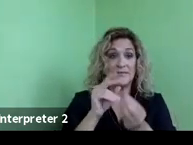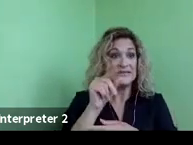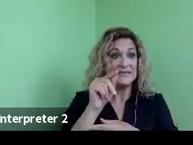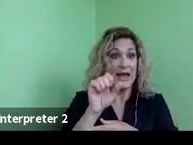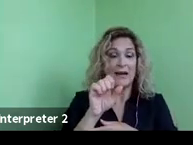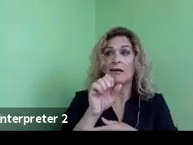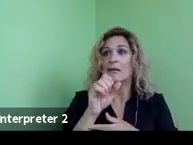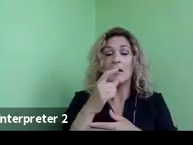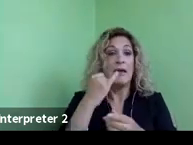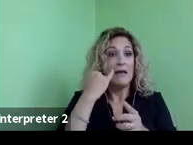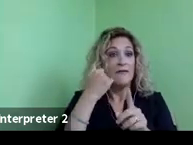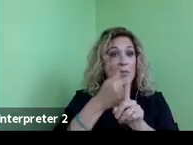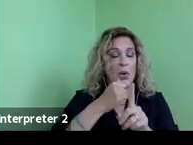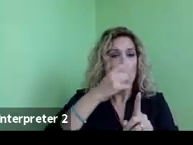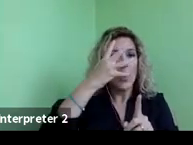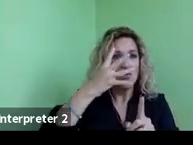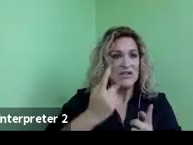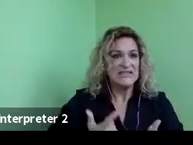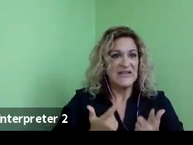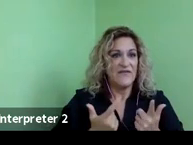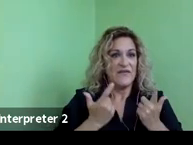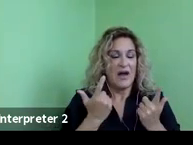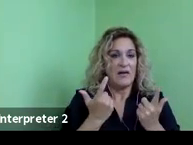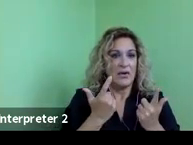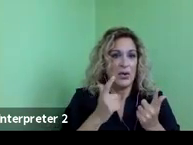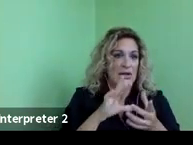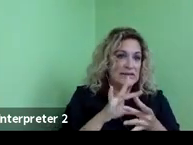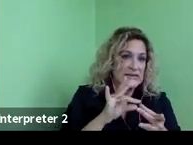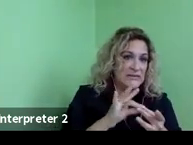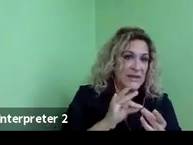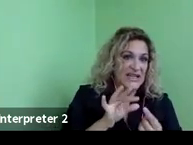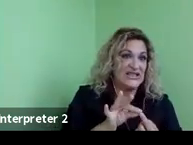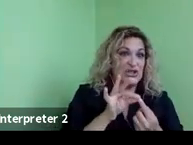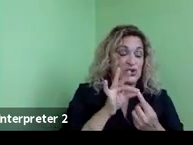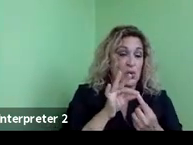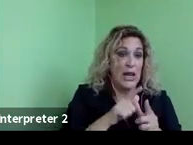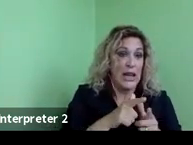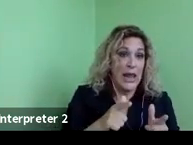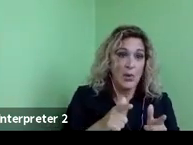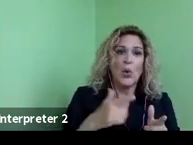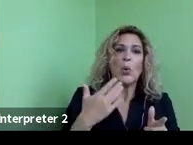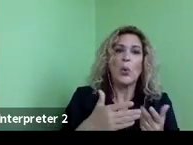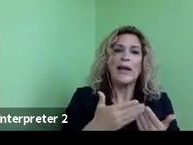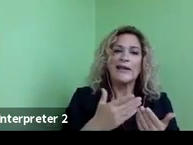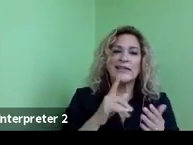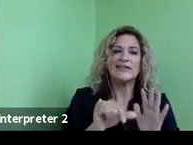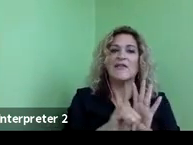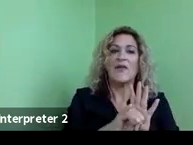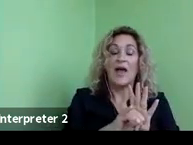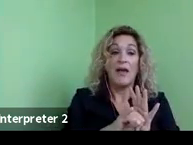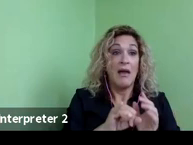was an immigrant survivor who speaks a certain language, that could be quite identifying if there are only a few people with